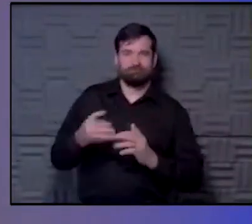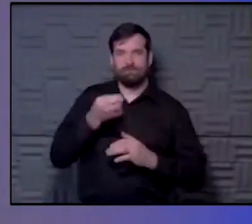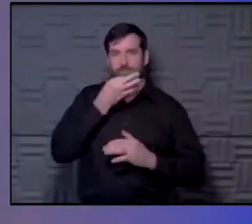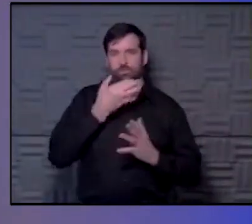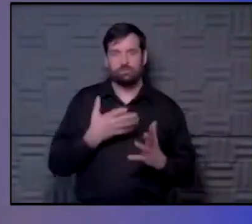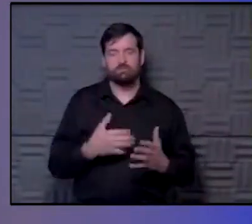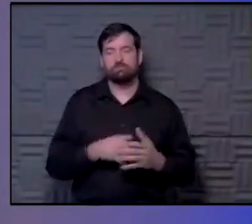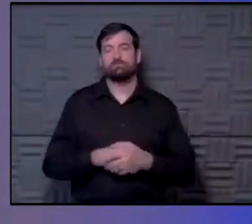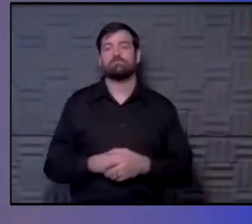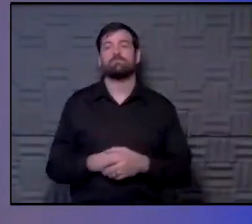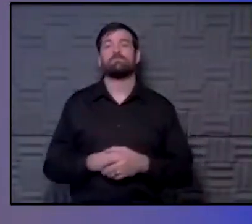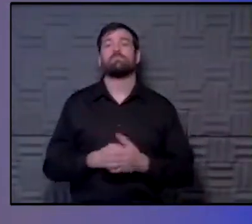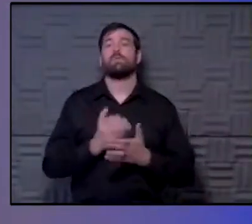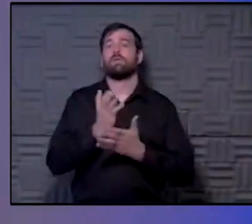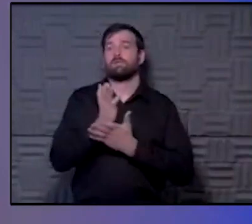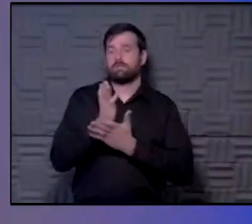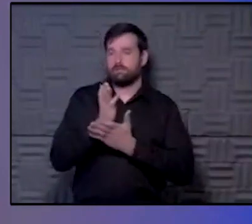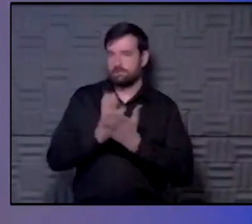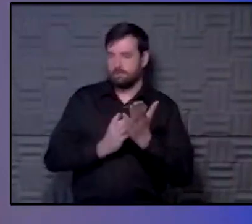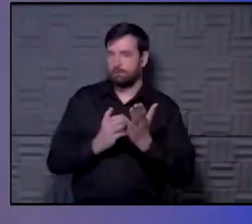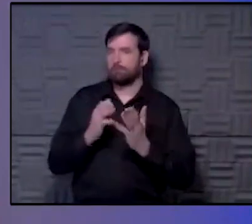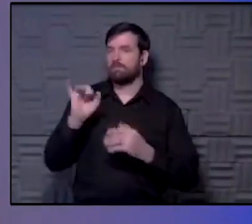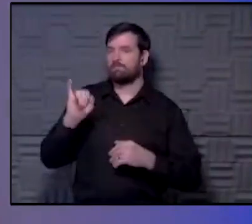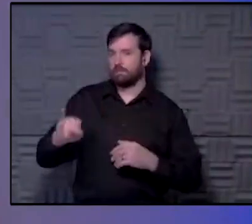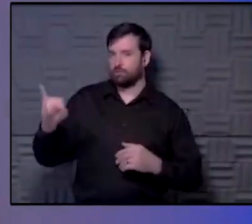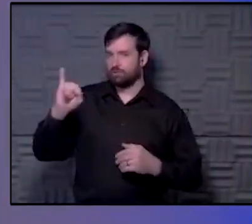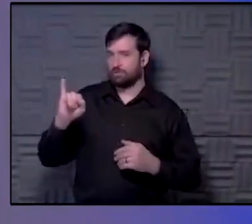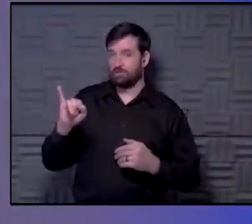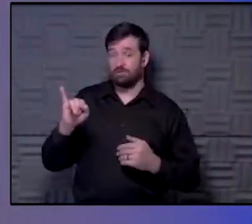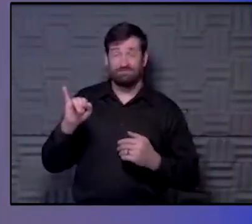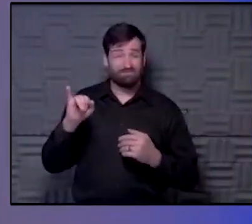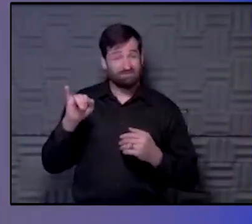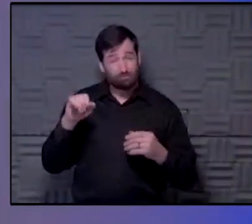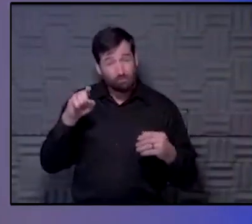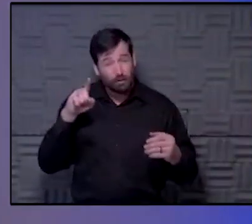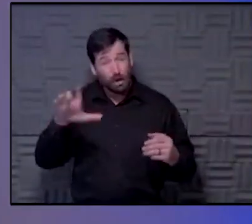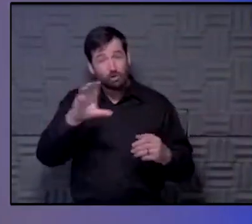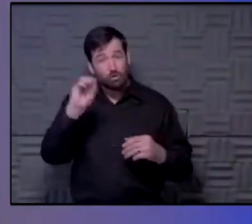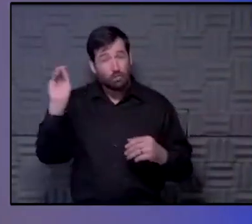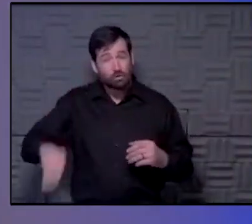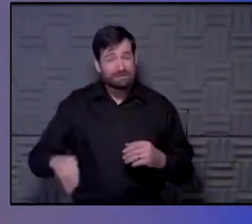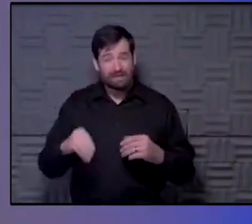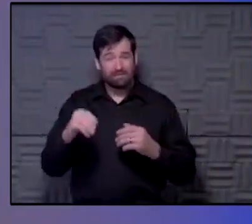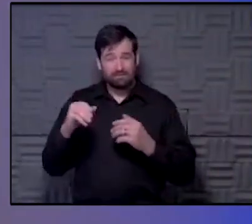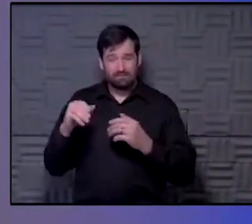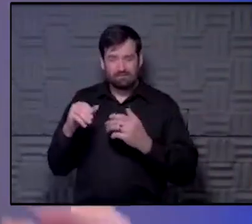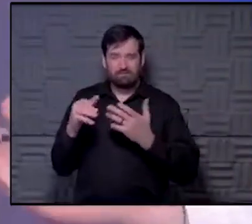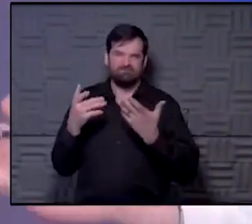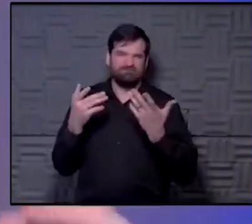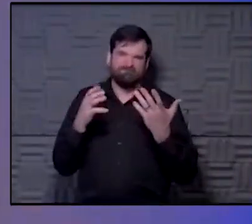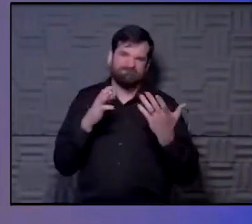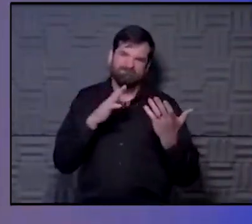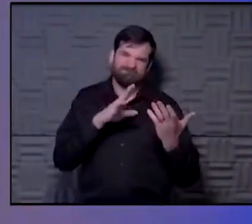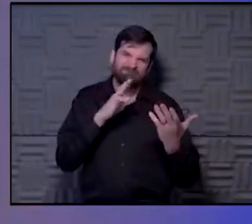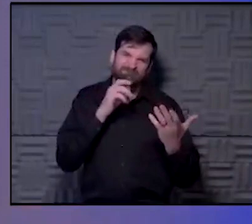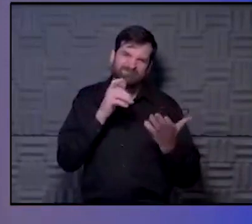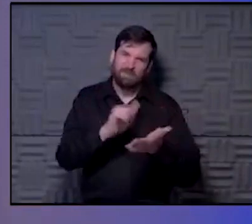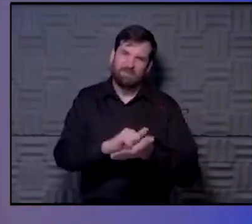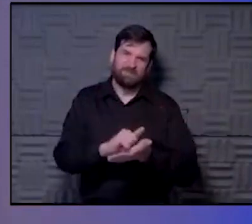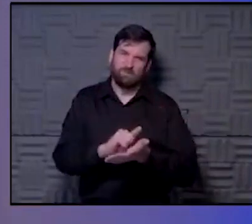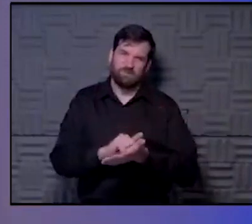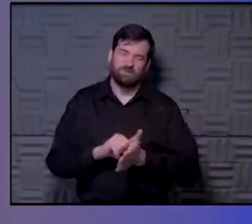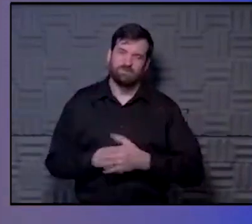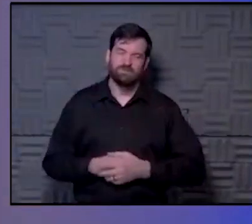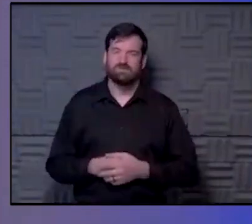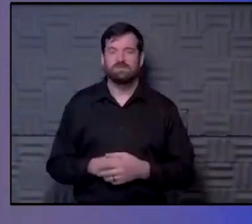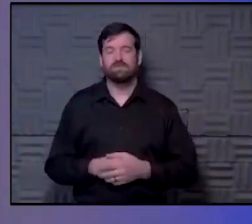there are going to be some infections because nothing works 100% in medicine, and all 3 of us can attest to that. So there are going to